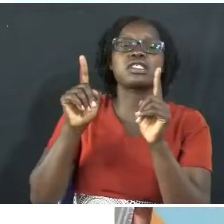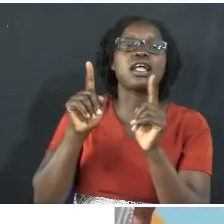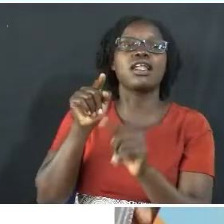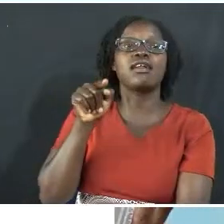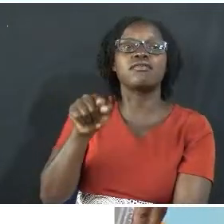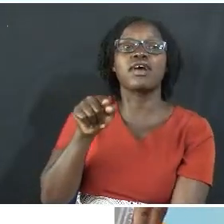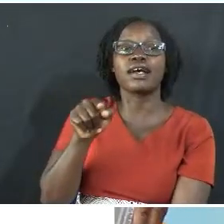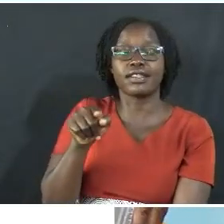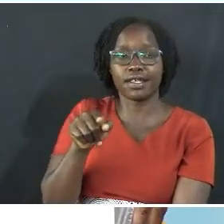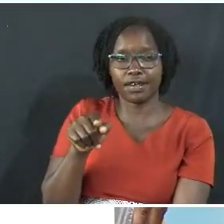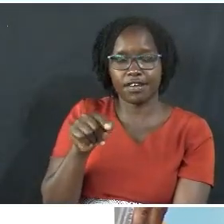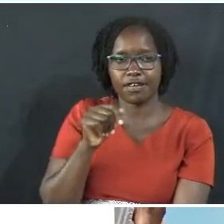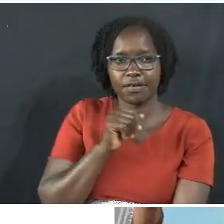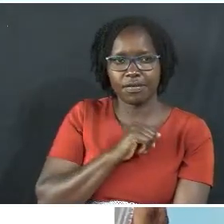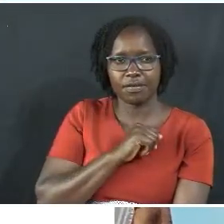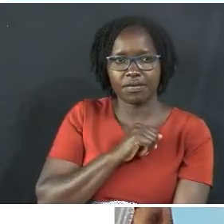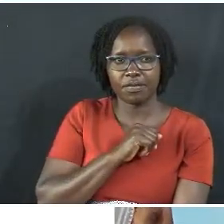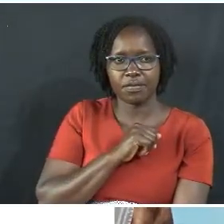there.